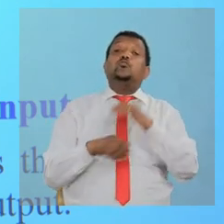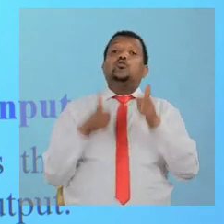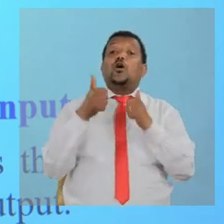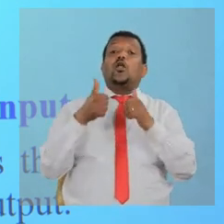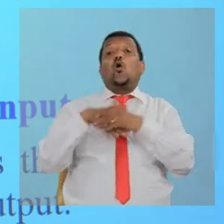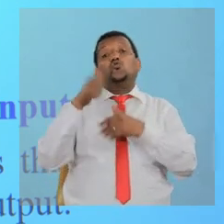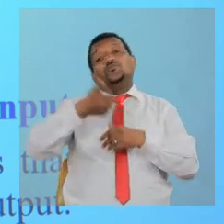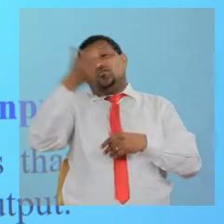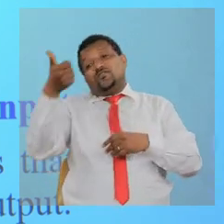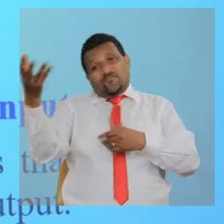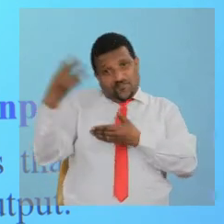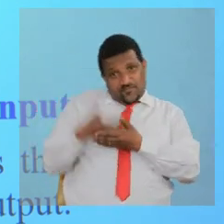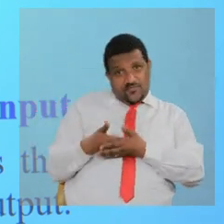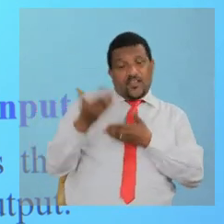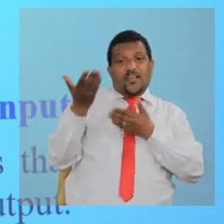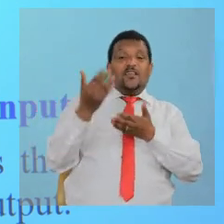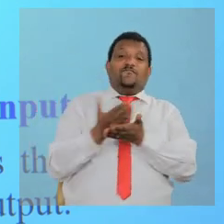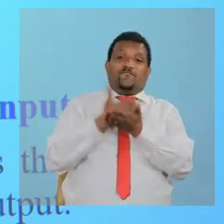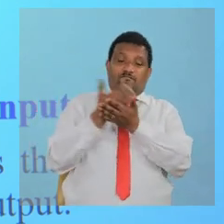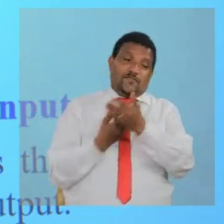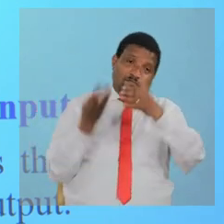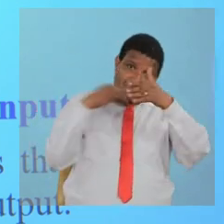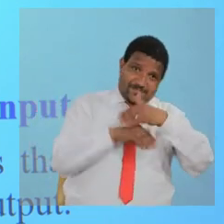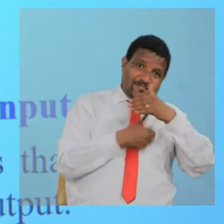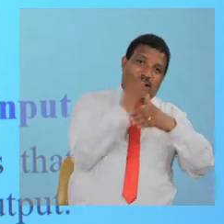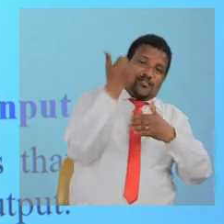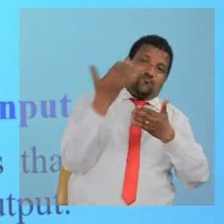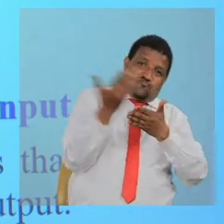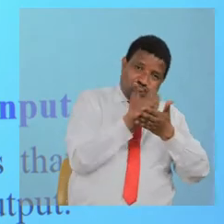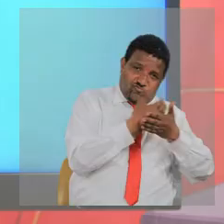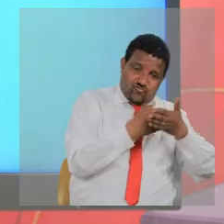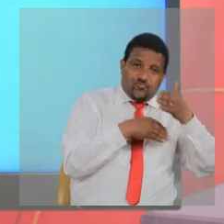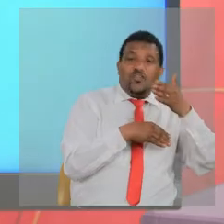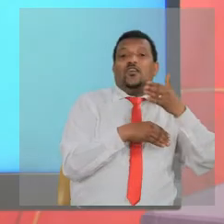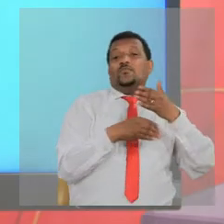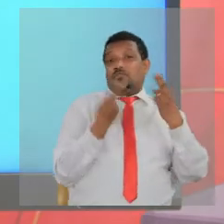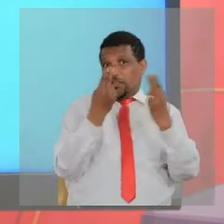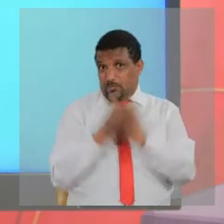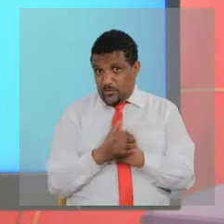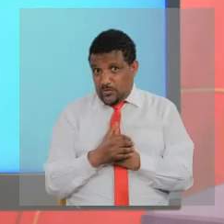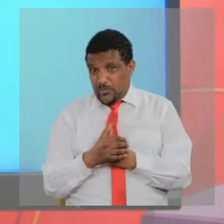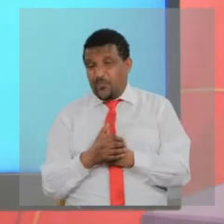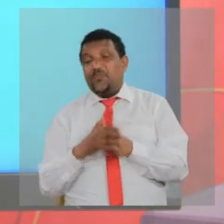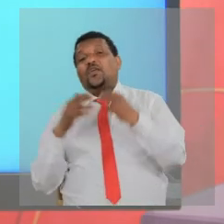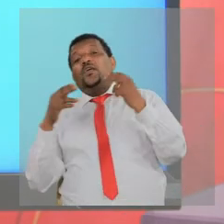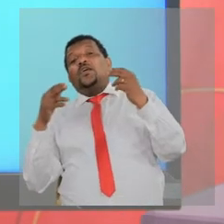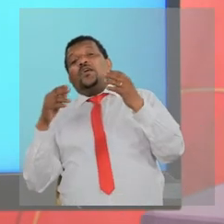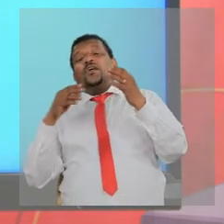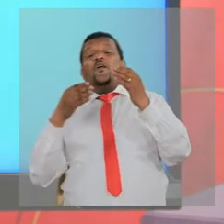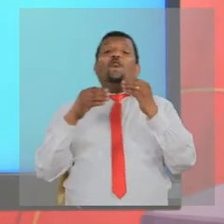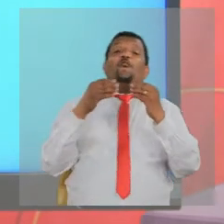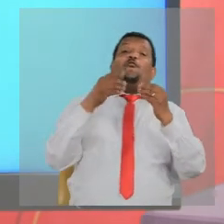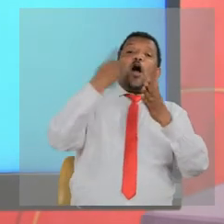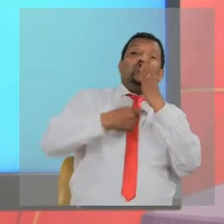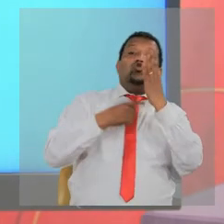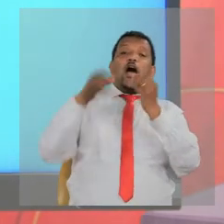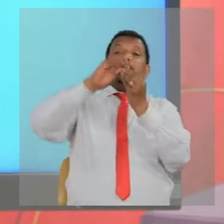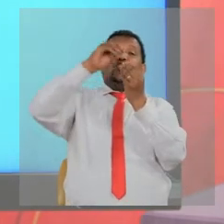are outputs by themselves but which can be used to produce another output. Now, using the value added approach, for